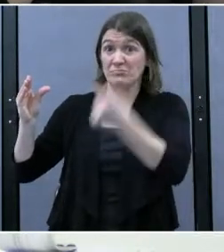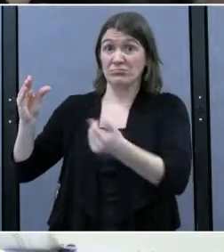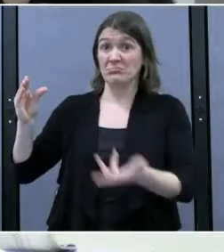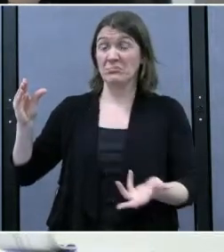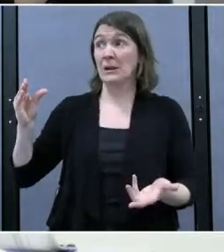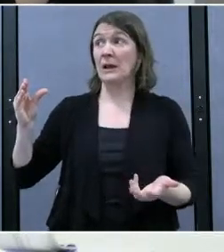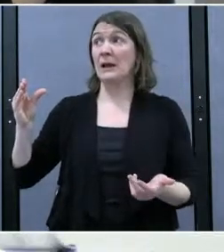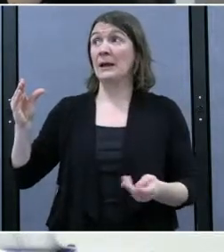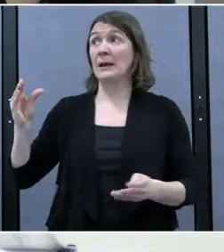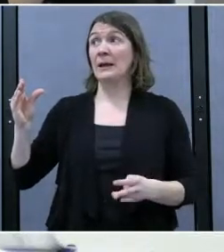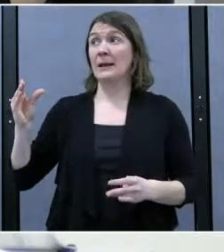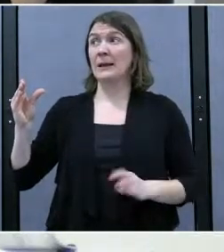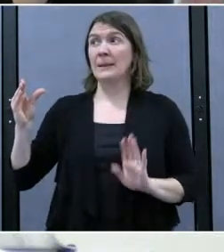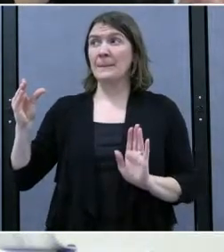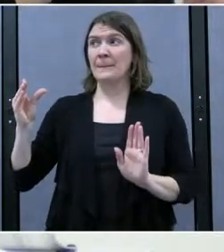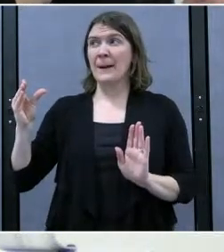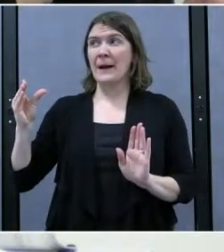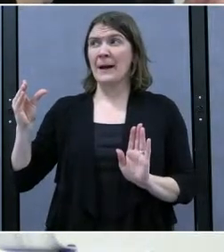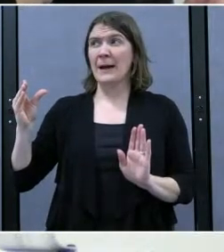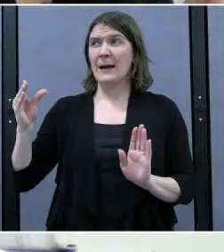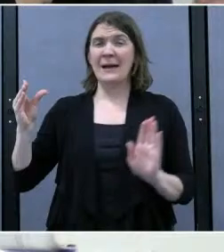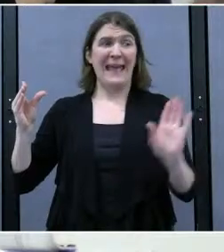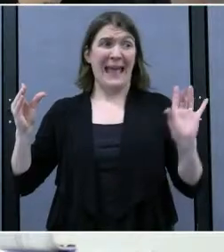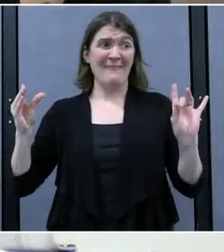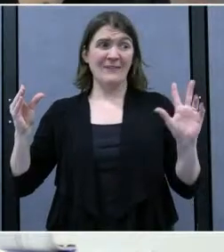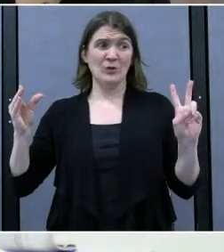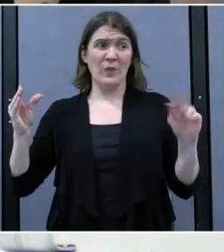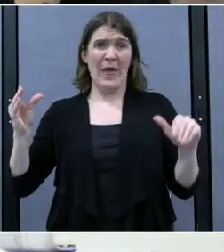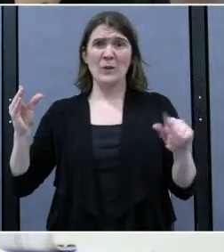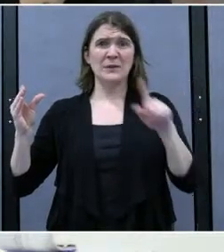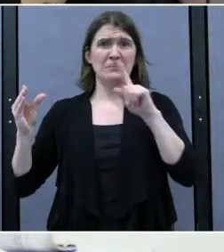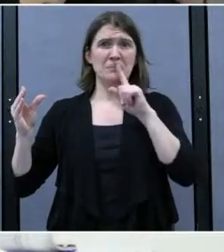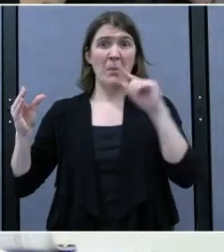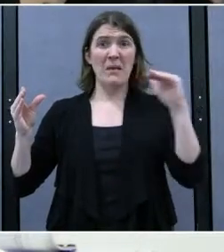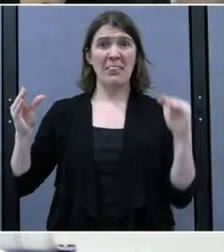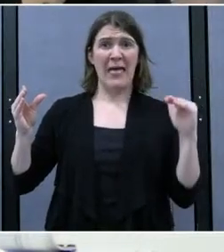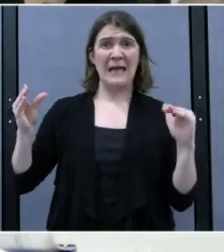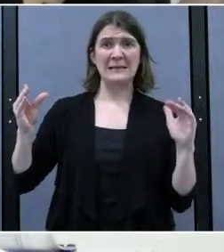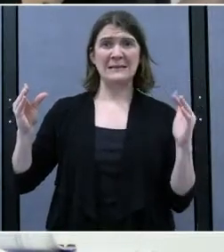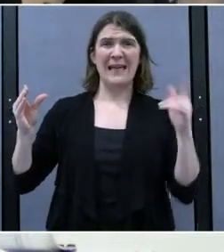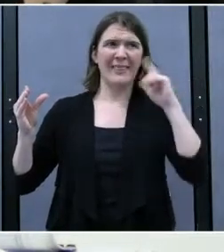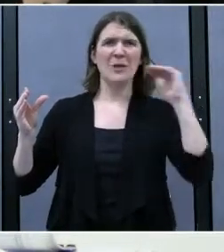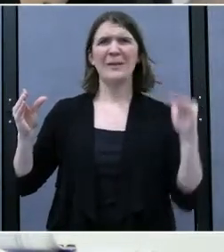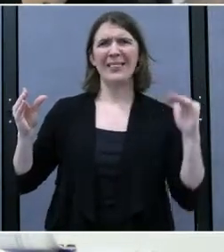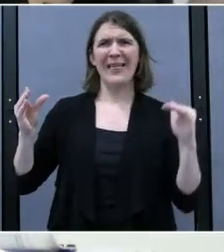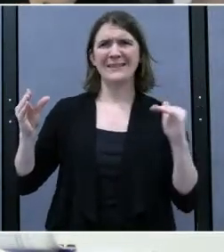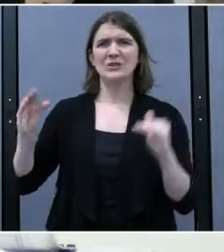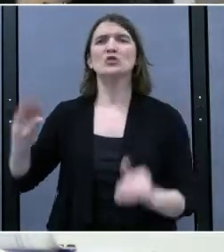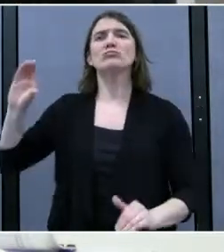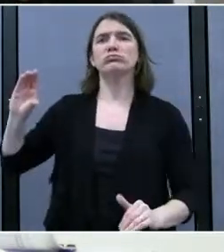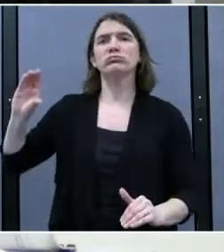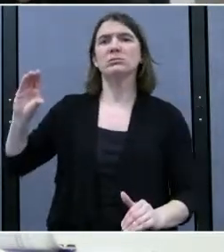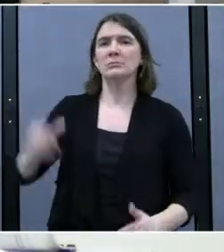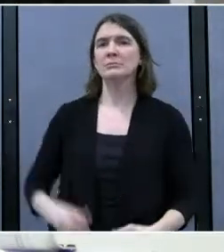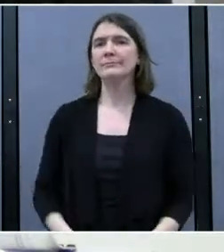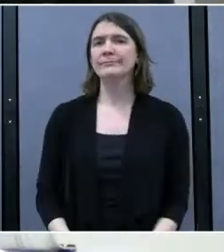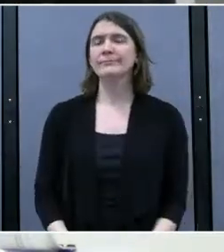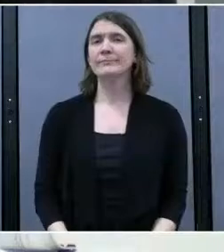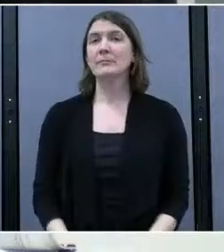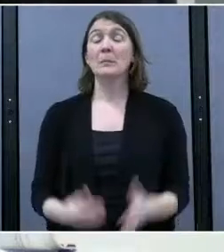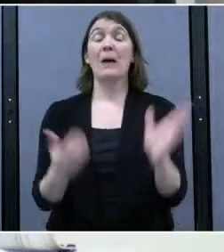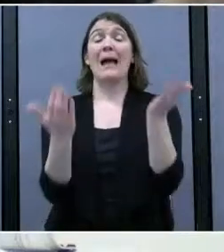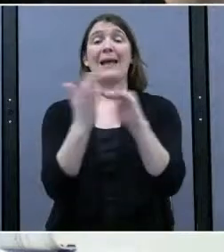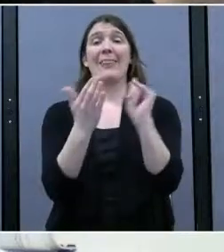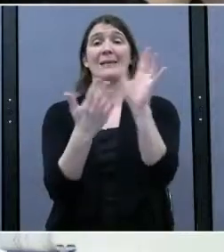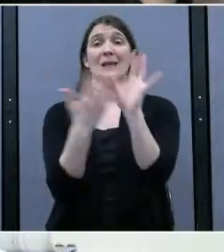But I'm not sure it's the 852 or a lower amount. I think it's a much lower amount than that. But those are